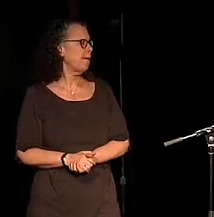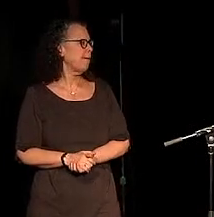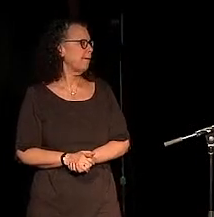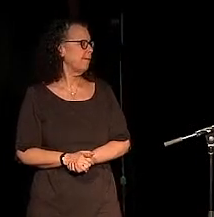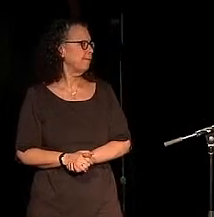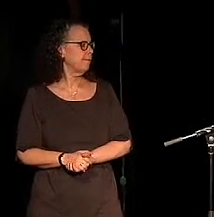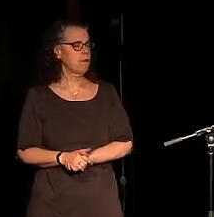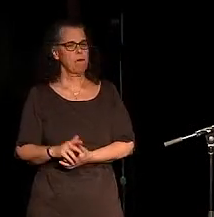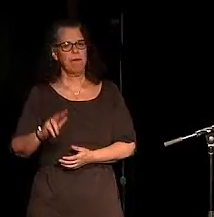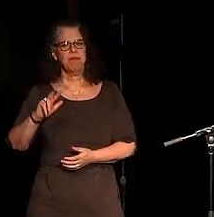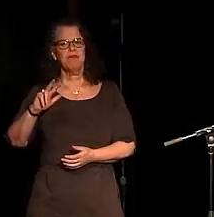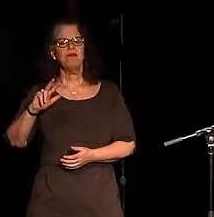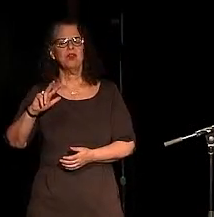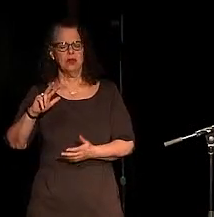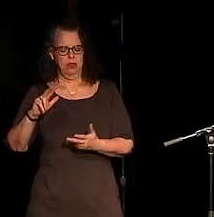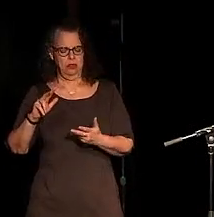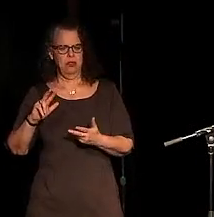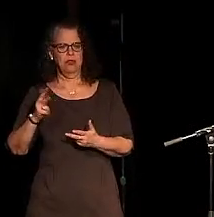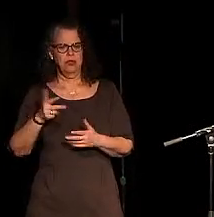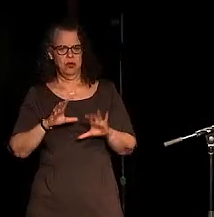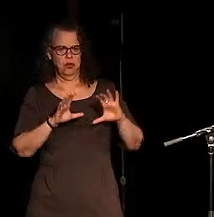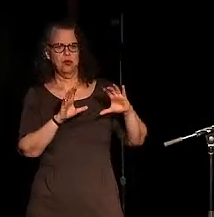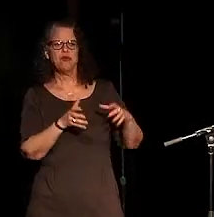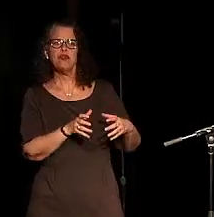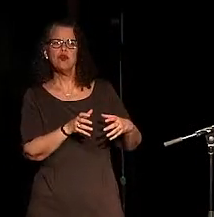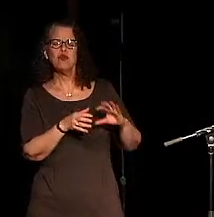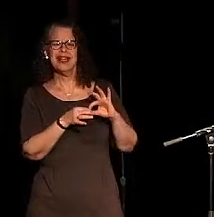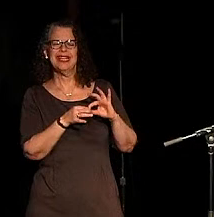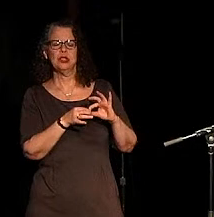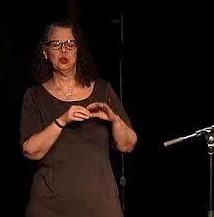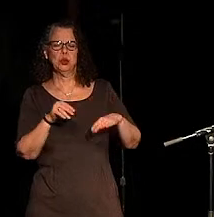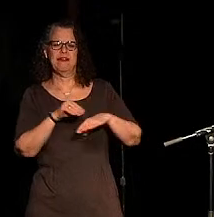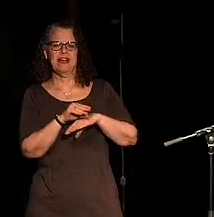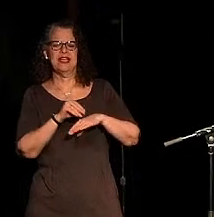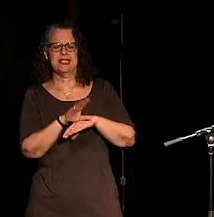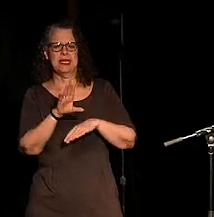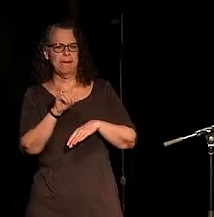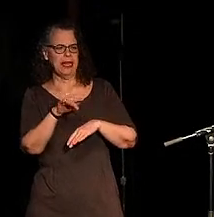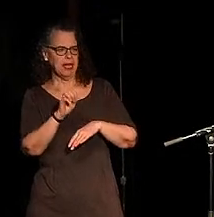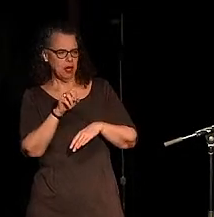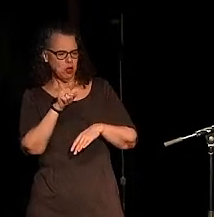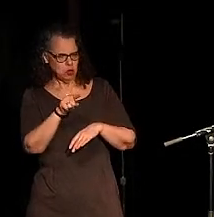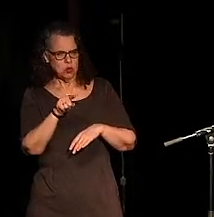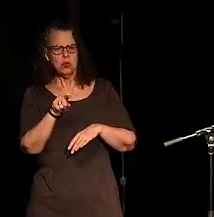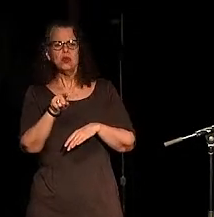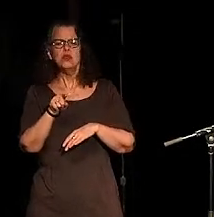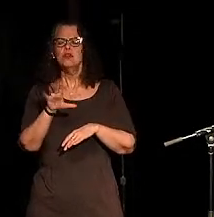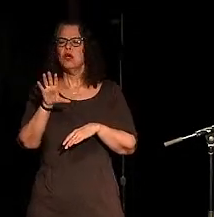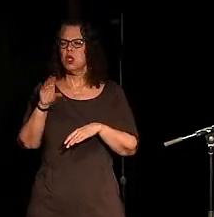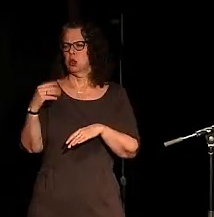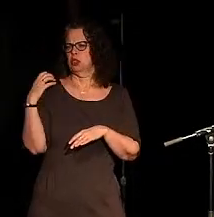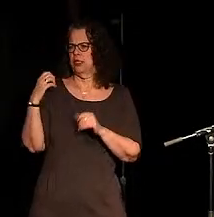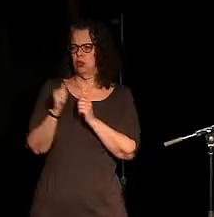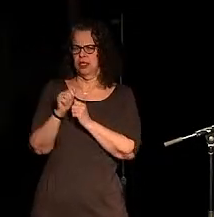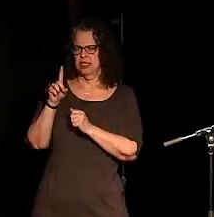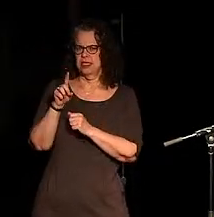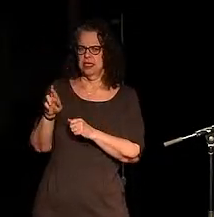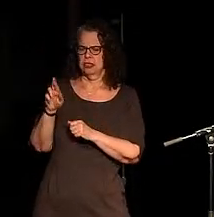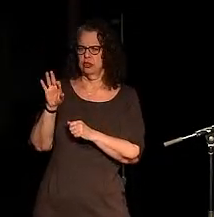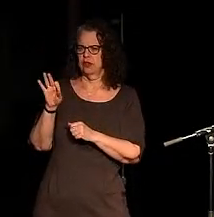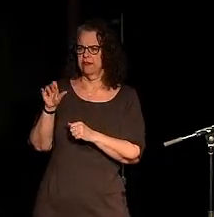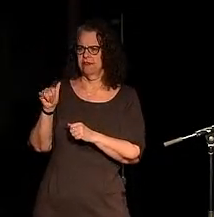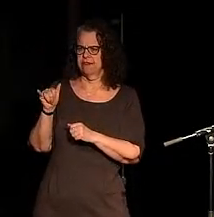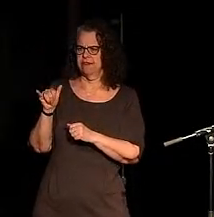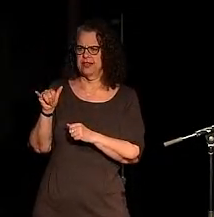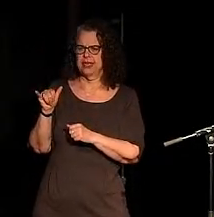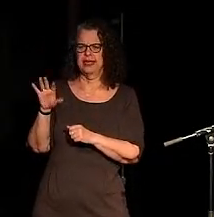The third group, as I mentioned, was about advising. Billy, you co-chair with Dr. Faye Butler. I think I see Faye